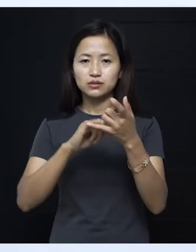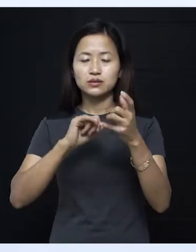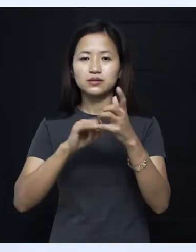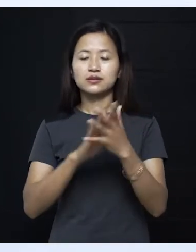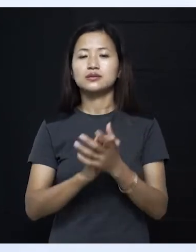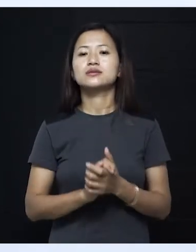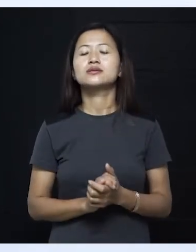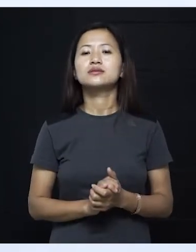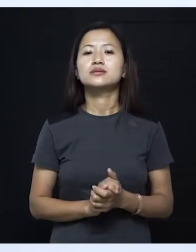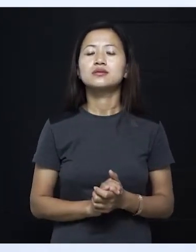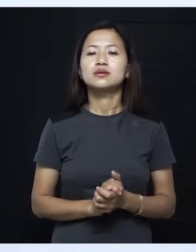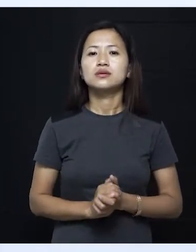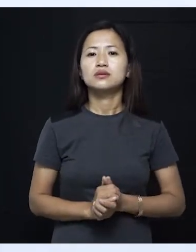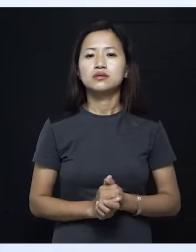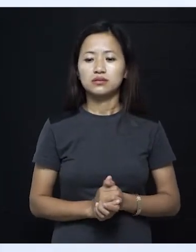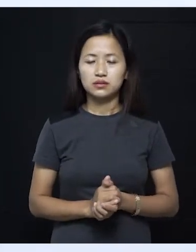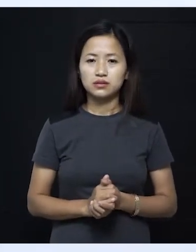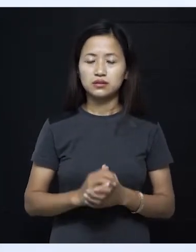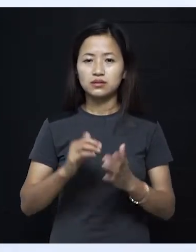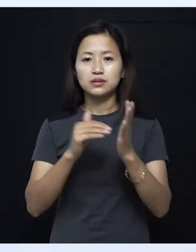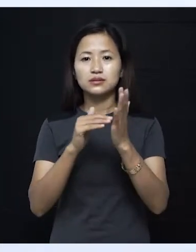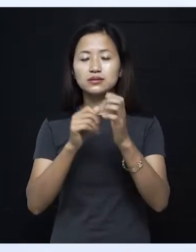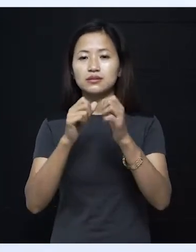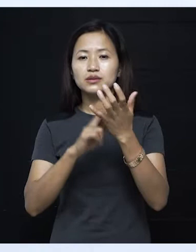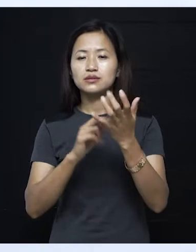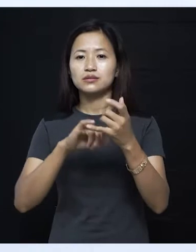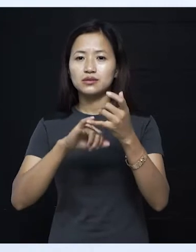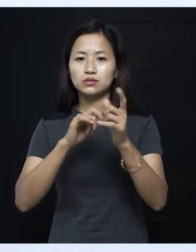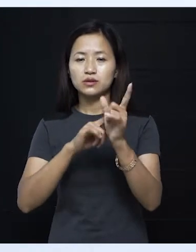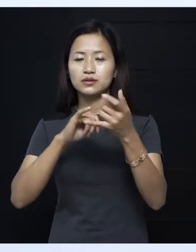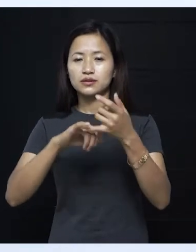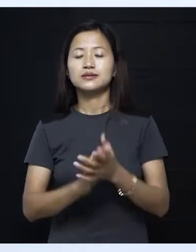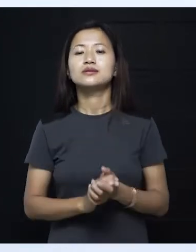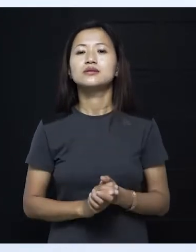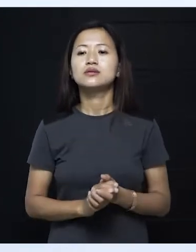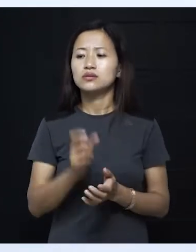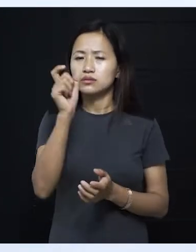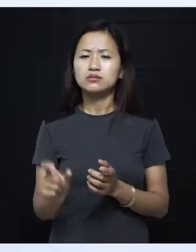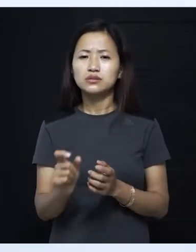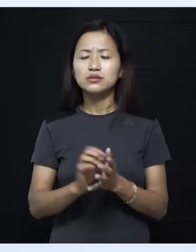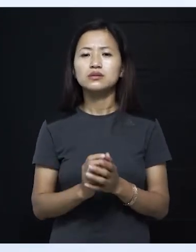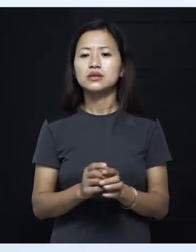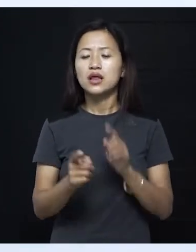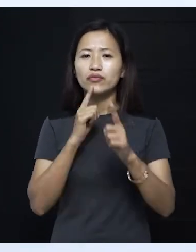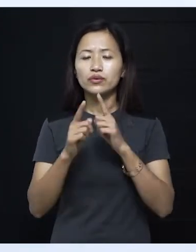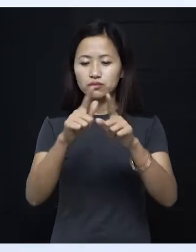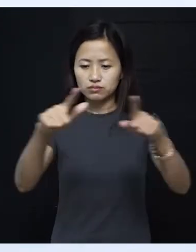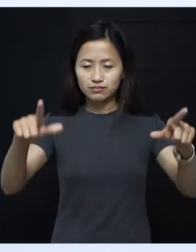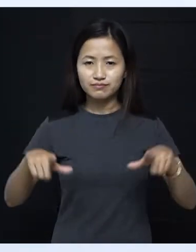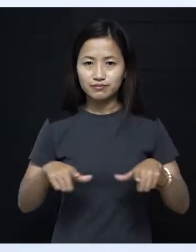isn't it? Zamindari system. Now Zamindari system means, this is Zamindar means we are talking about the